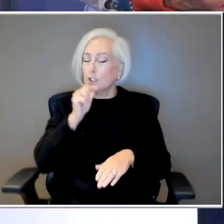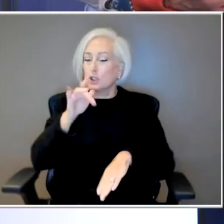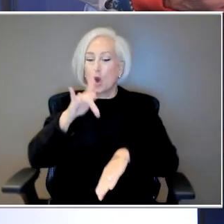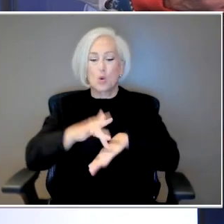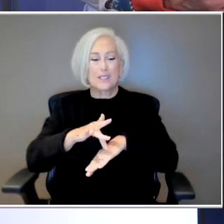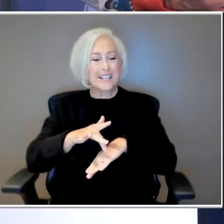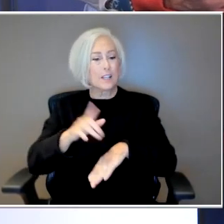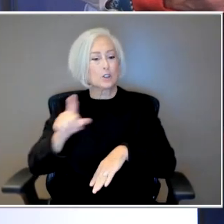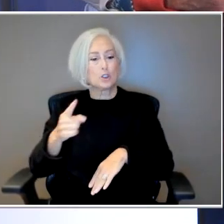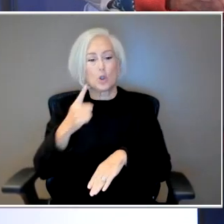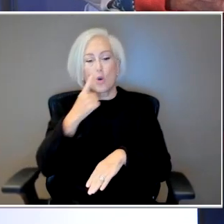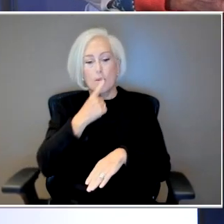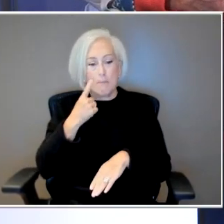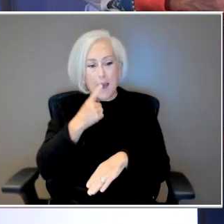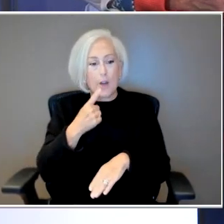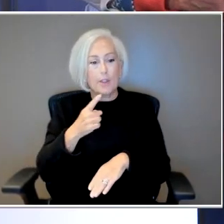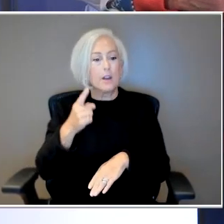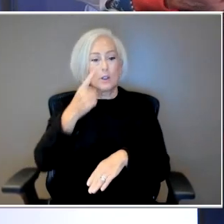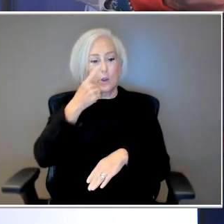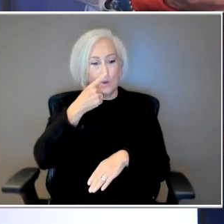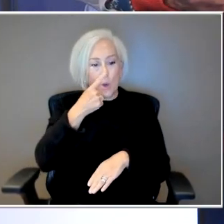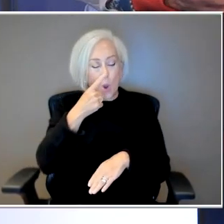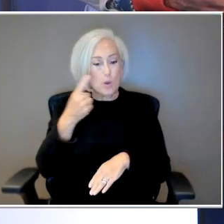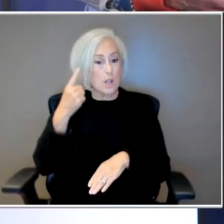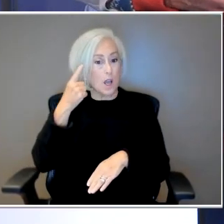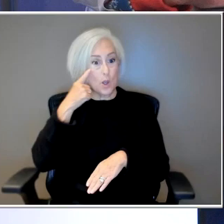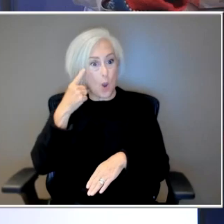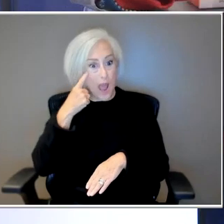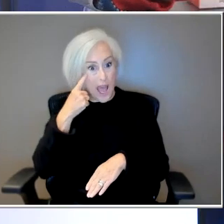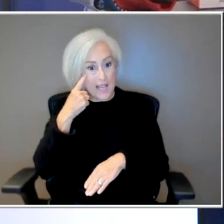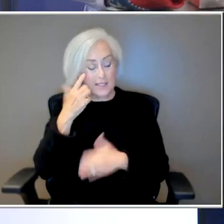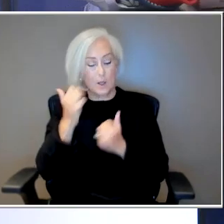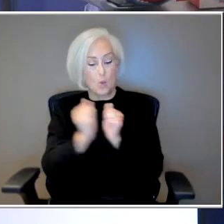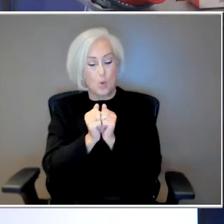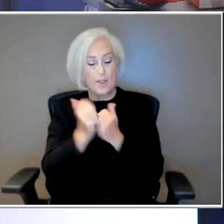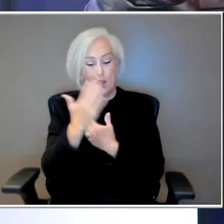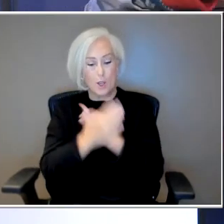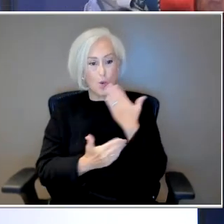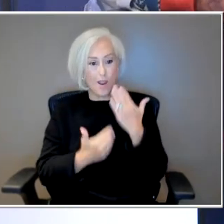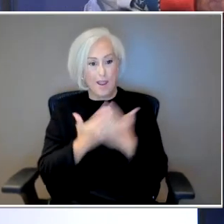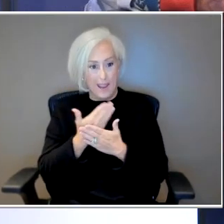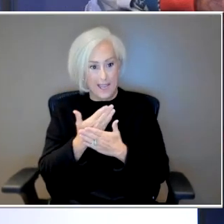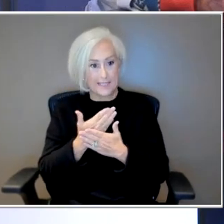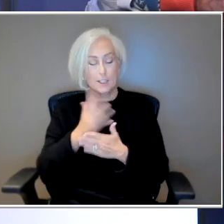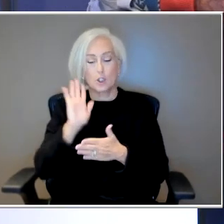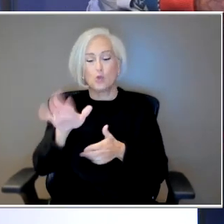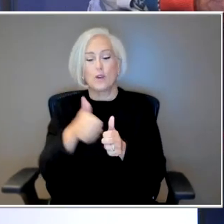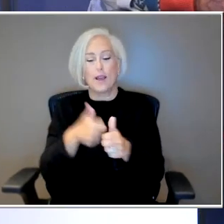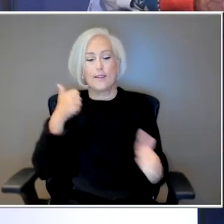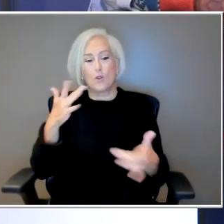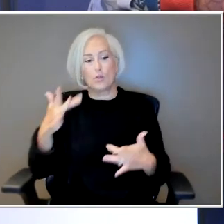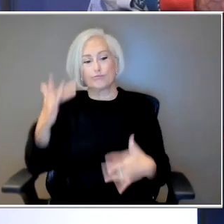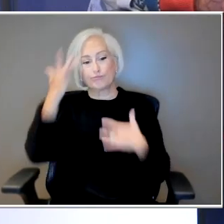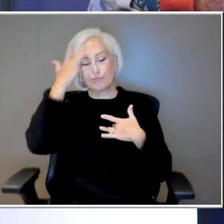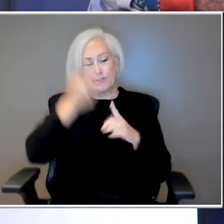to significantly reduce your chance of getting infected with any of these viruses on your travels or for your holiday season.